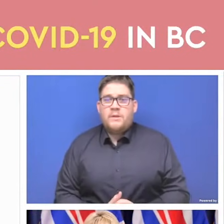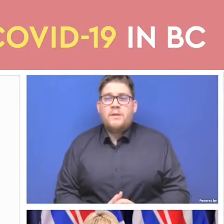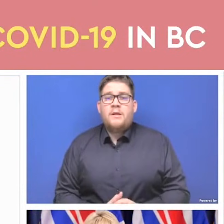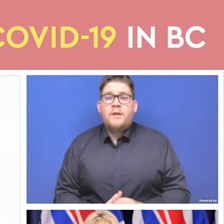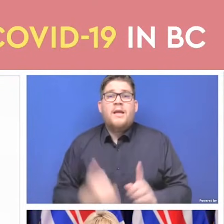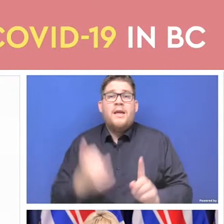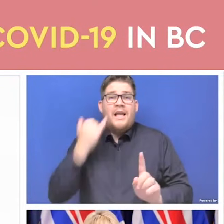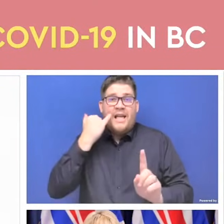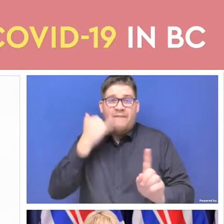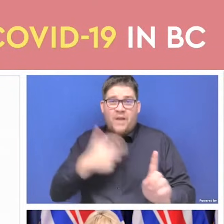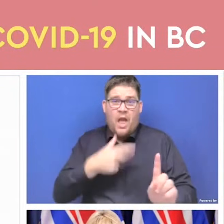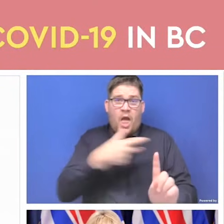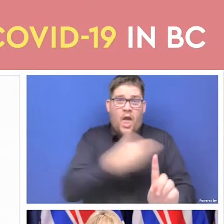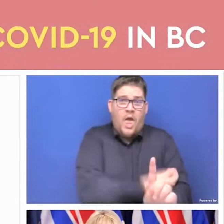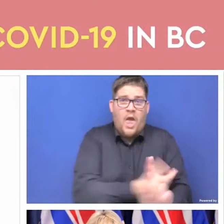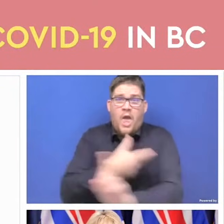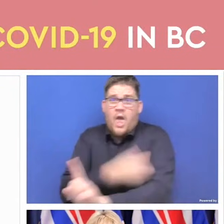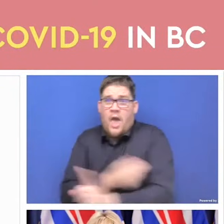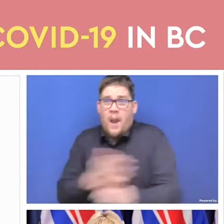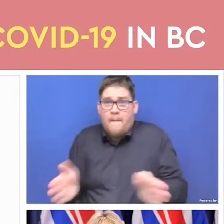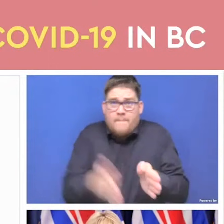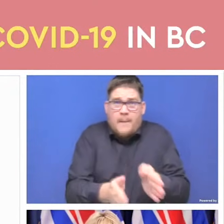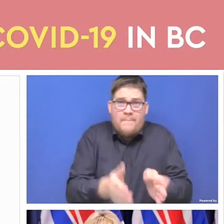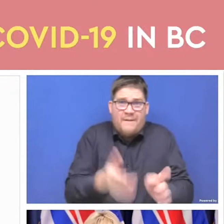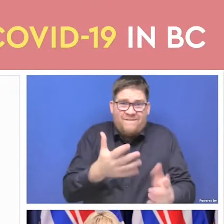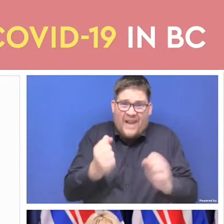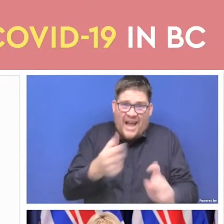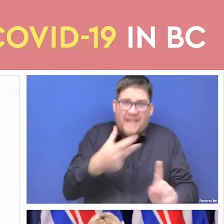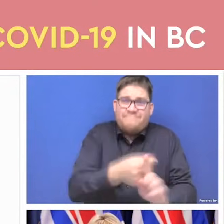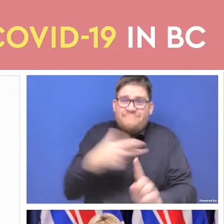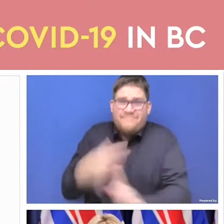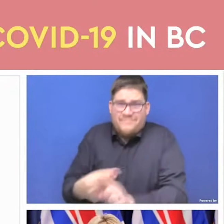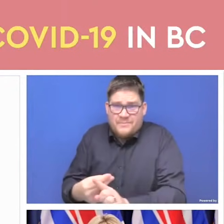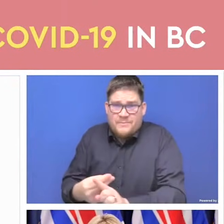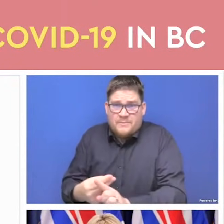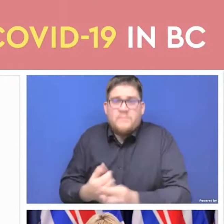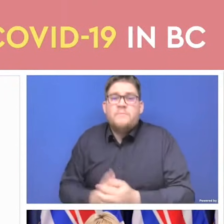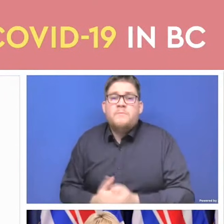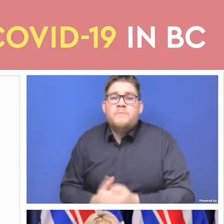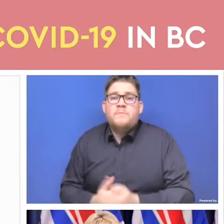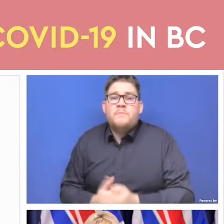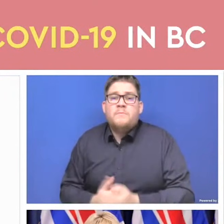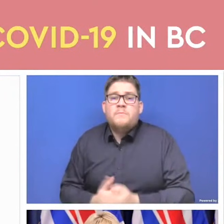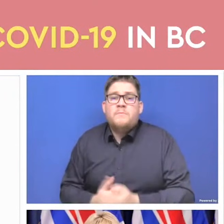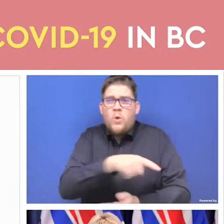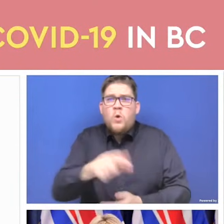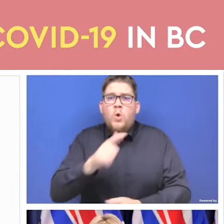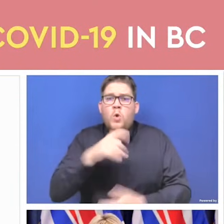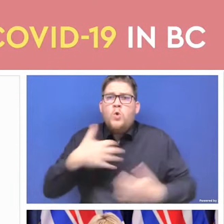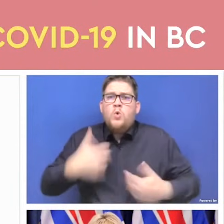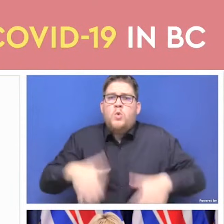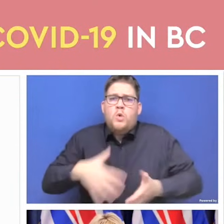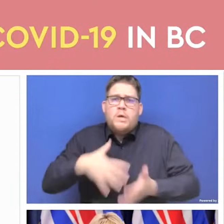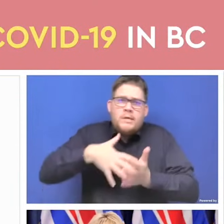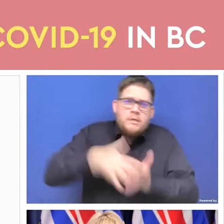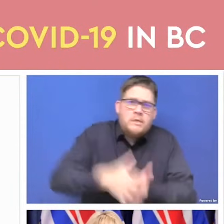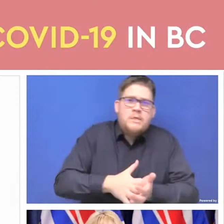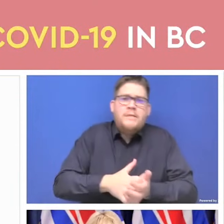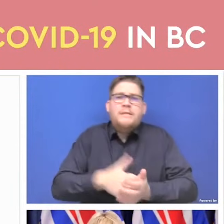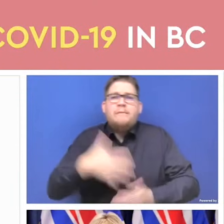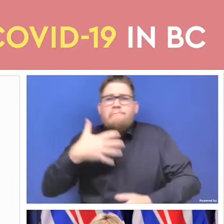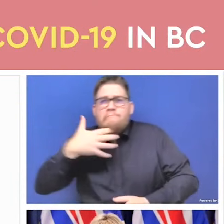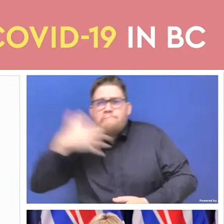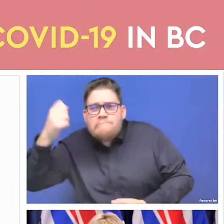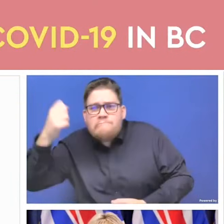look back at our program, we started with those who are most at risk, so seniors and elders in long-term care, our seniors in the